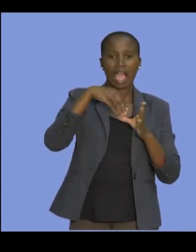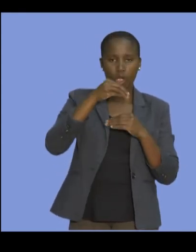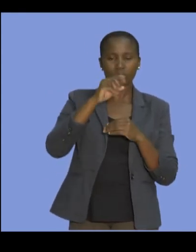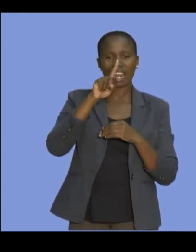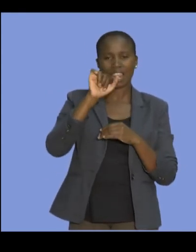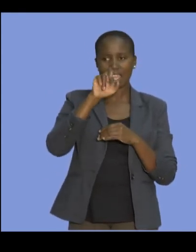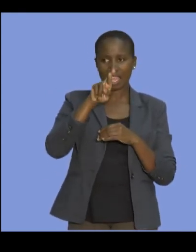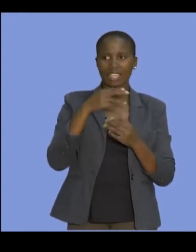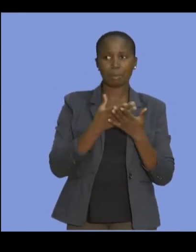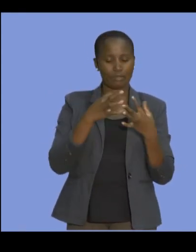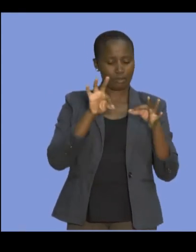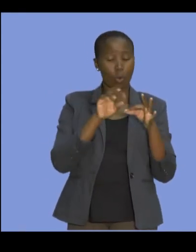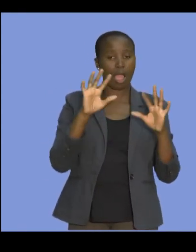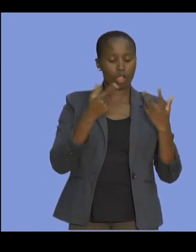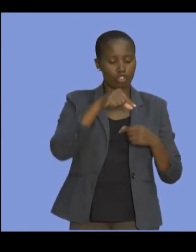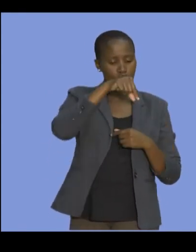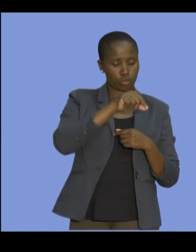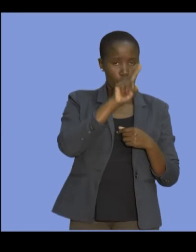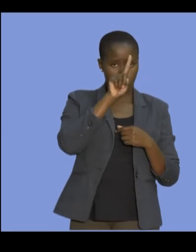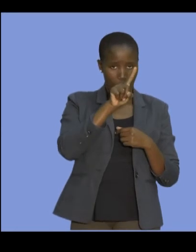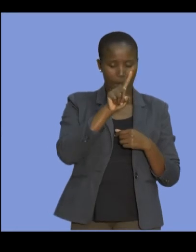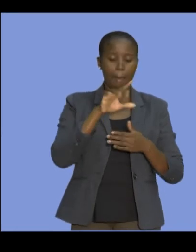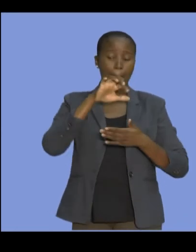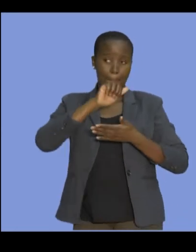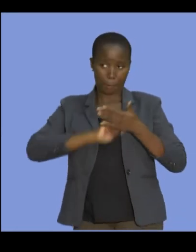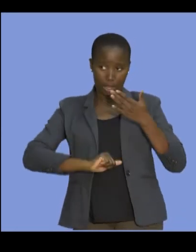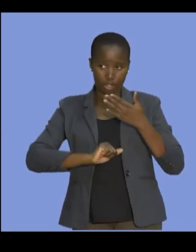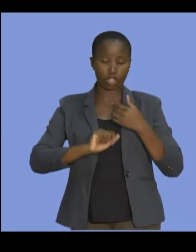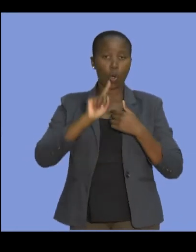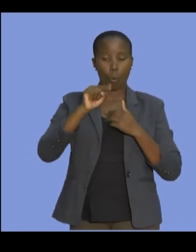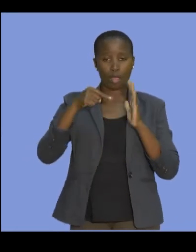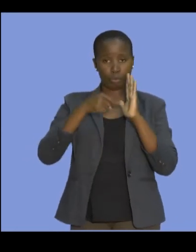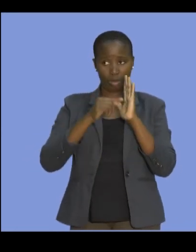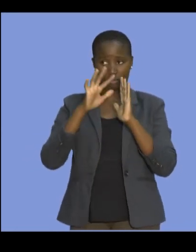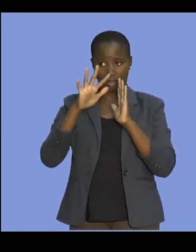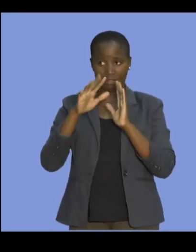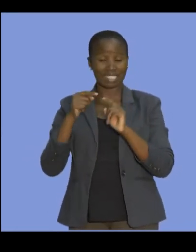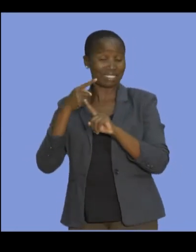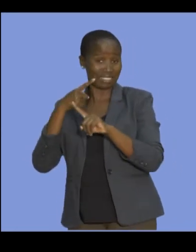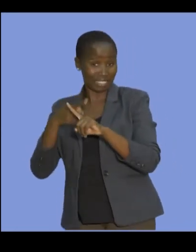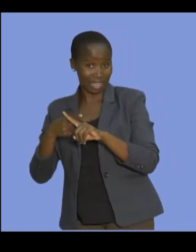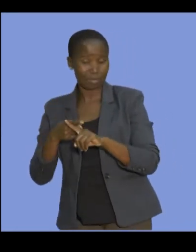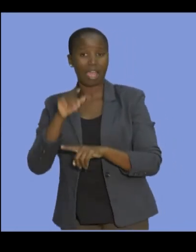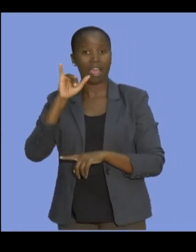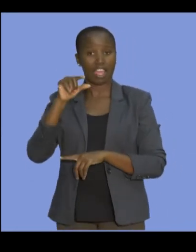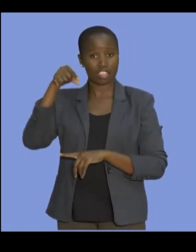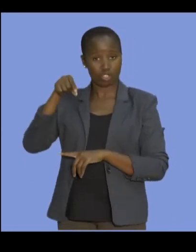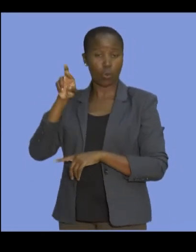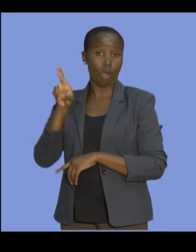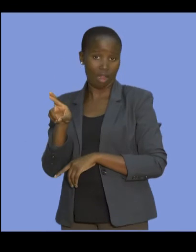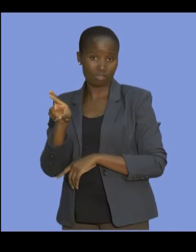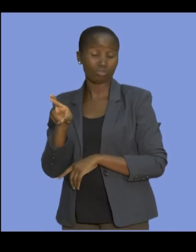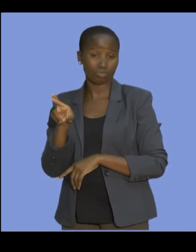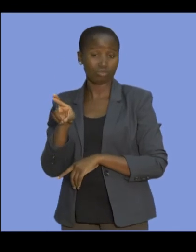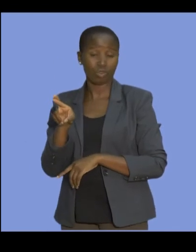Q1 minus 1.5 times interquartile range. Our Q1, lower quartile, is 17.